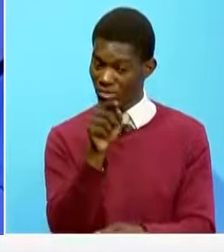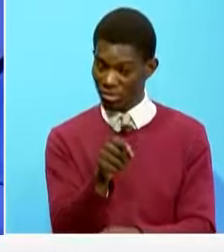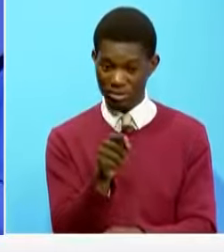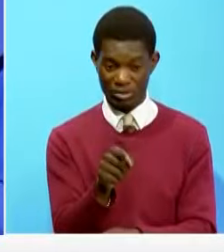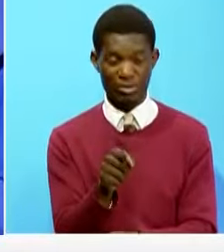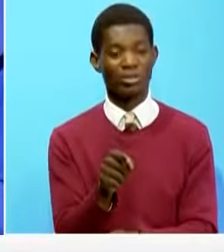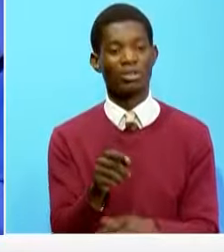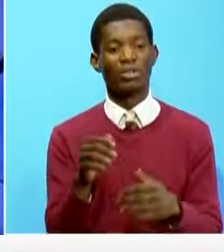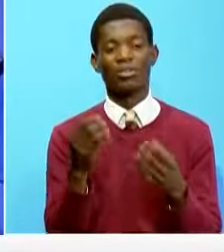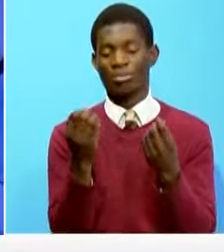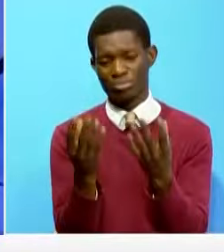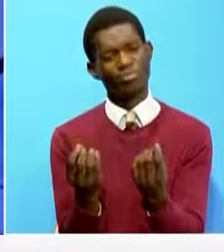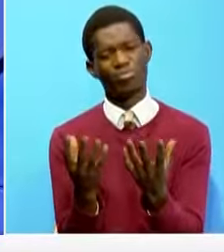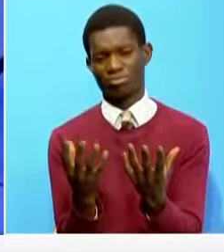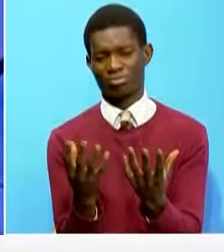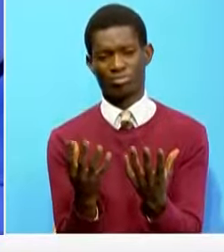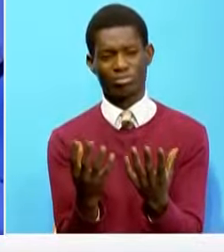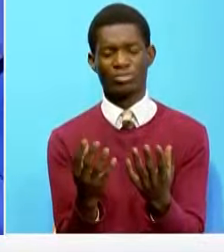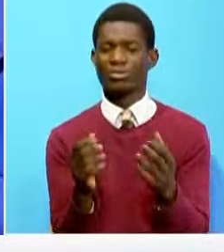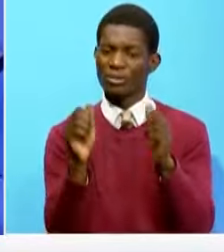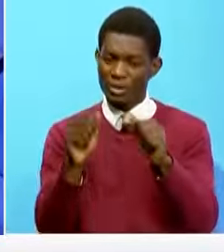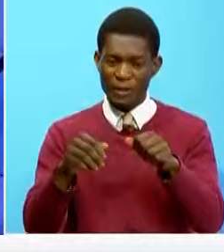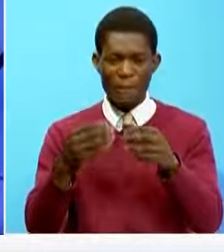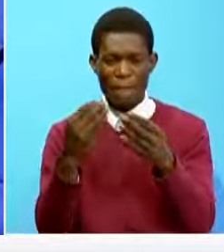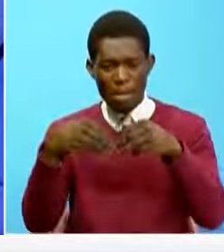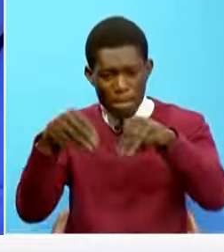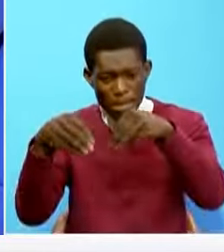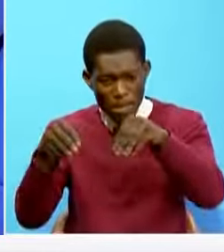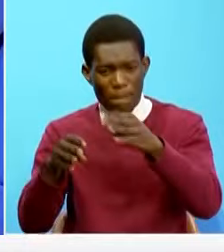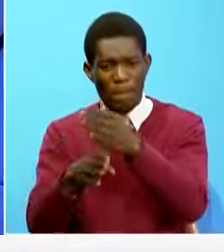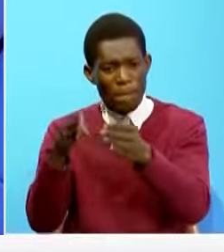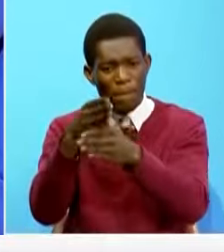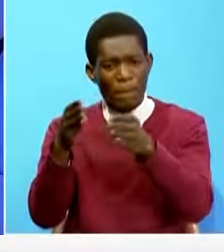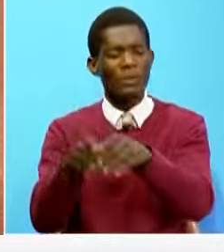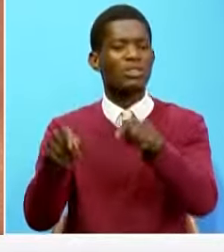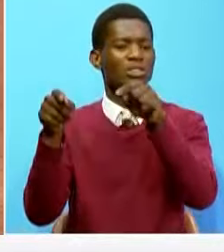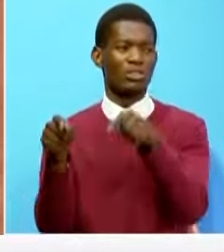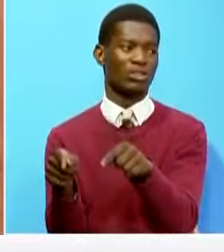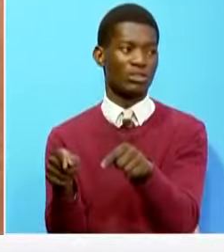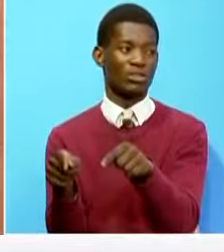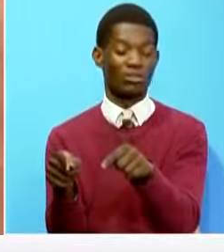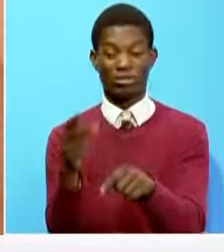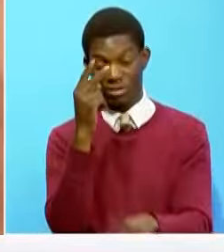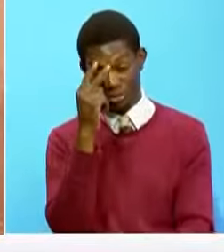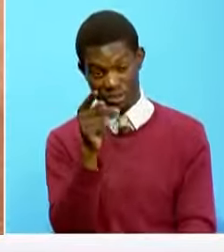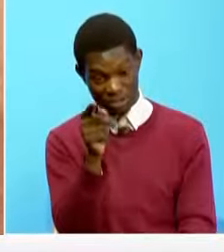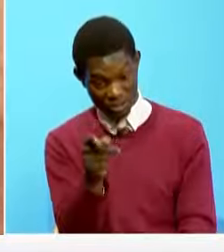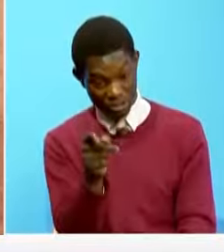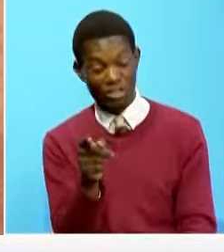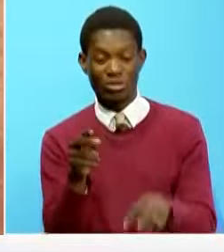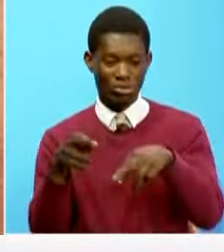this stretch, and the big one, which is a one border stop. So you can see that this is one particular road that